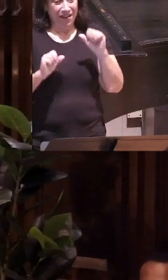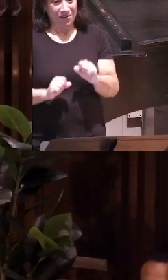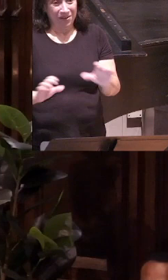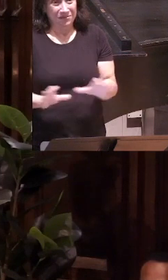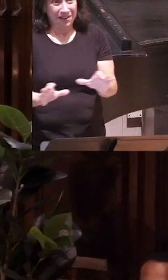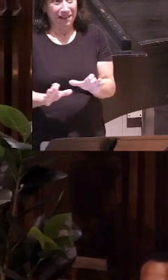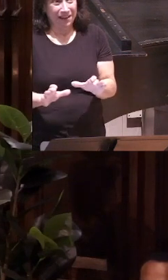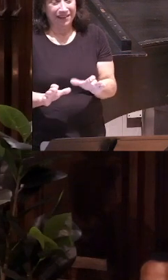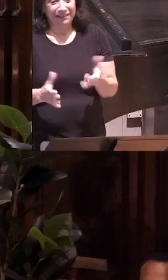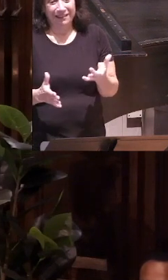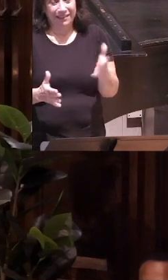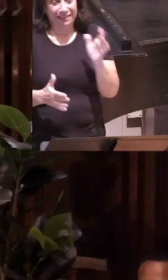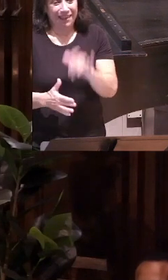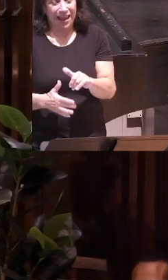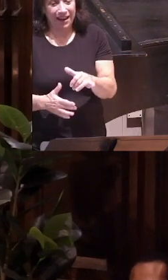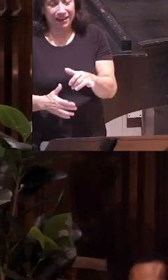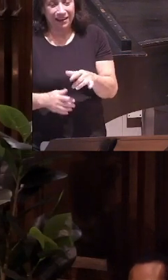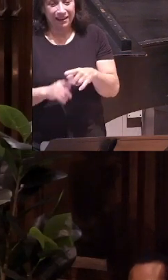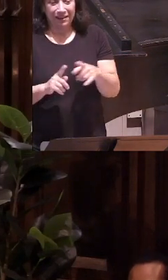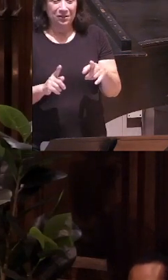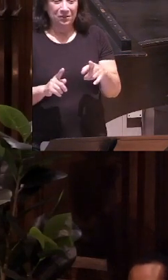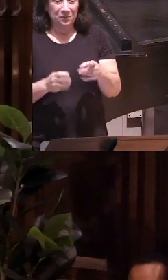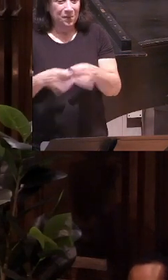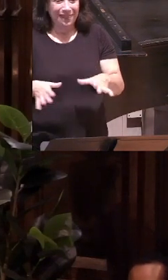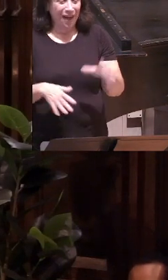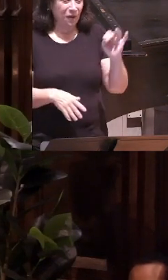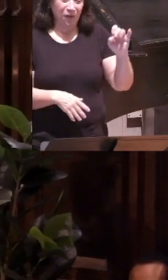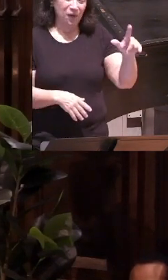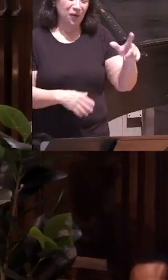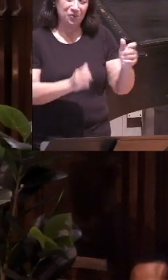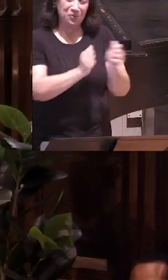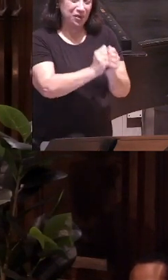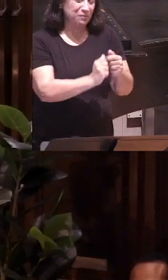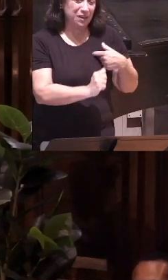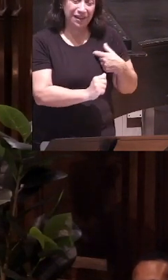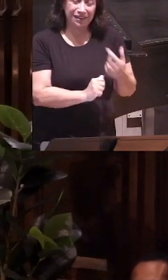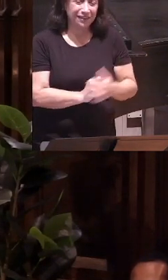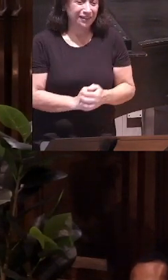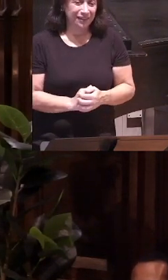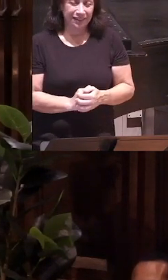didn't have Earl standing there beside me.